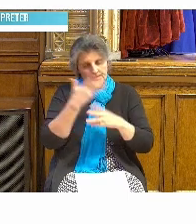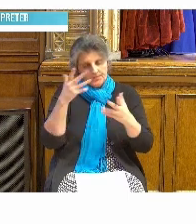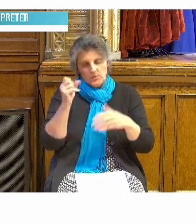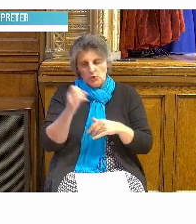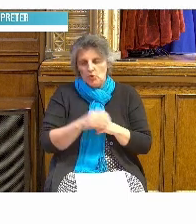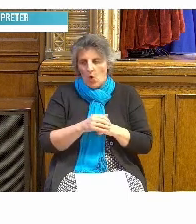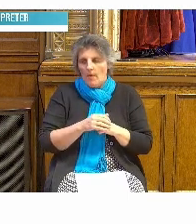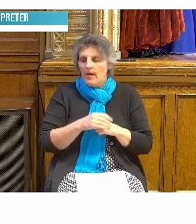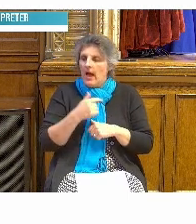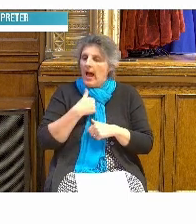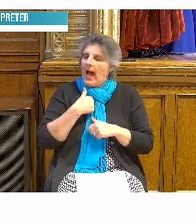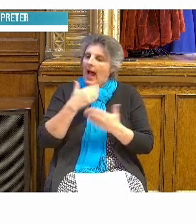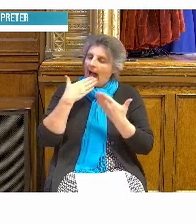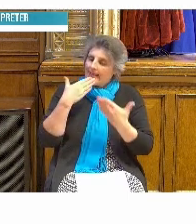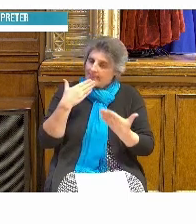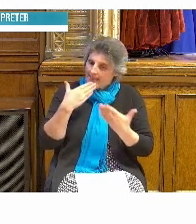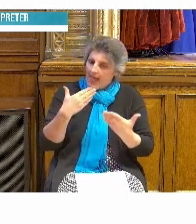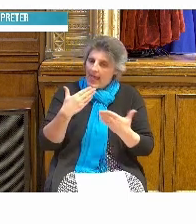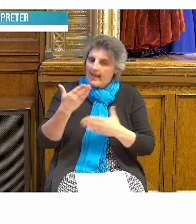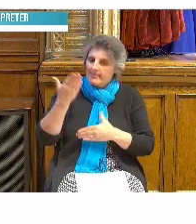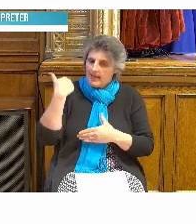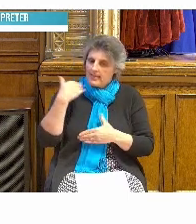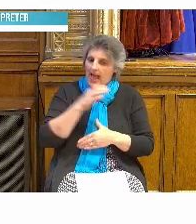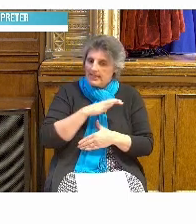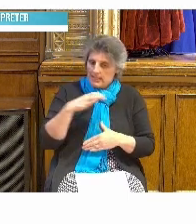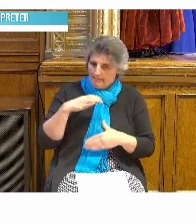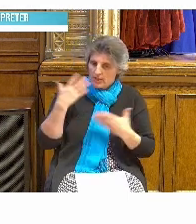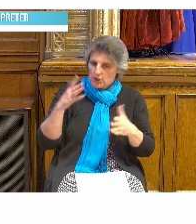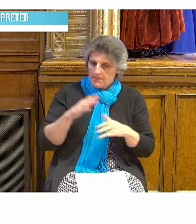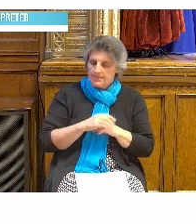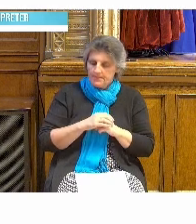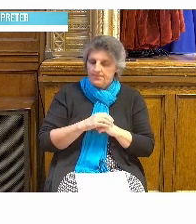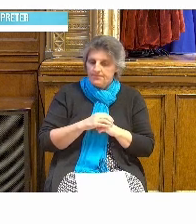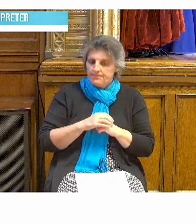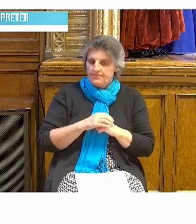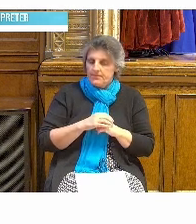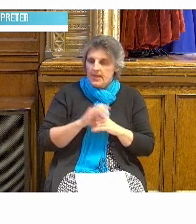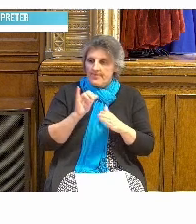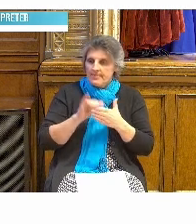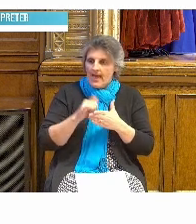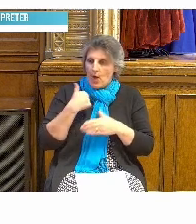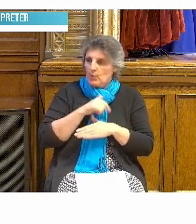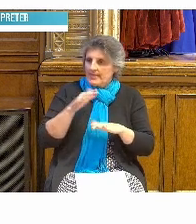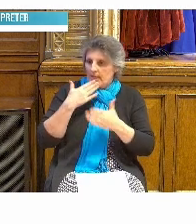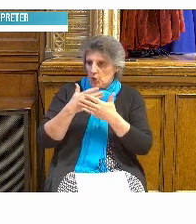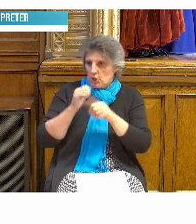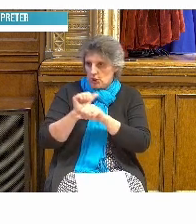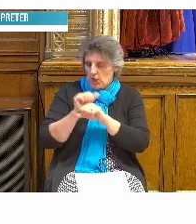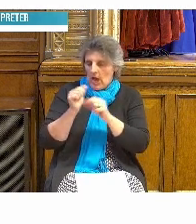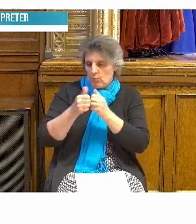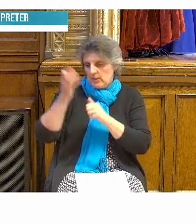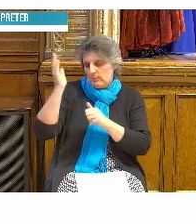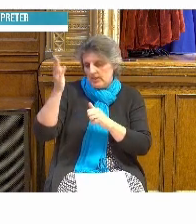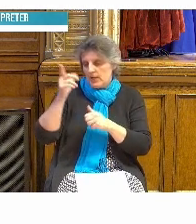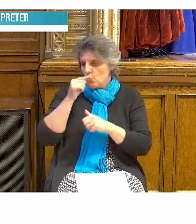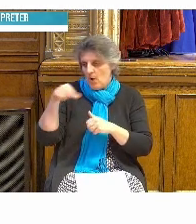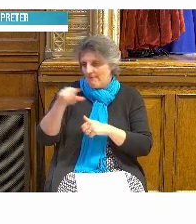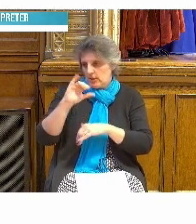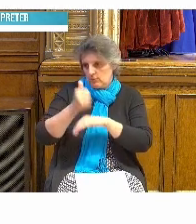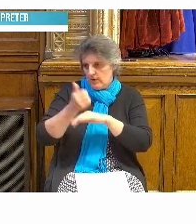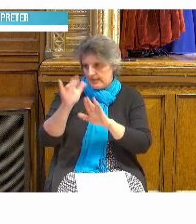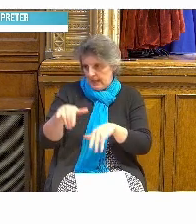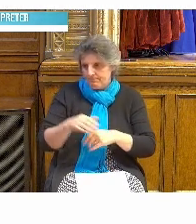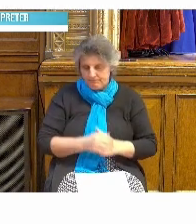So I thank the last commission that we did a good job on the presentation, whoever set that